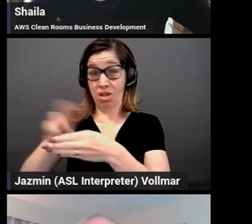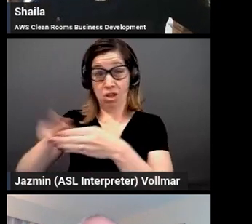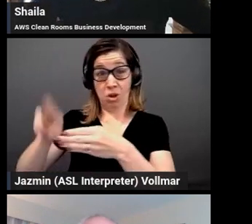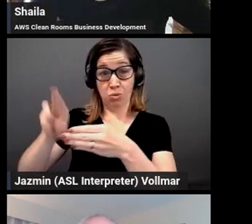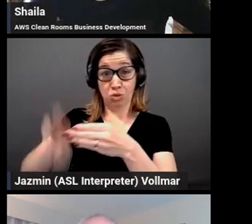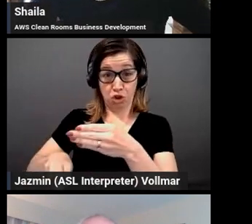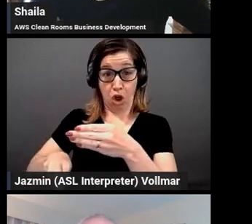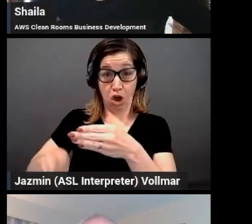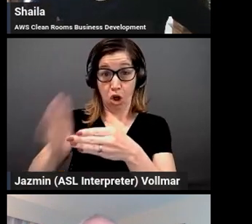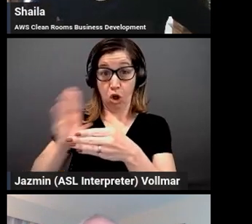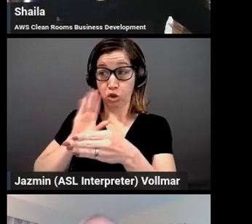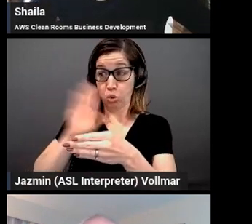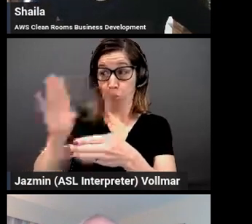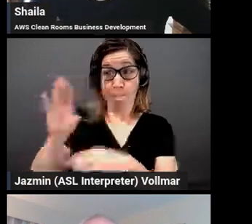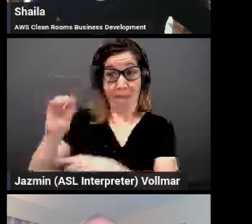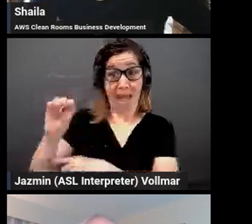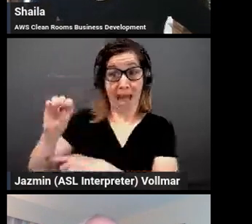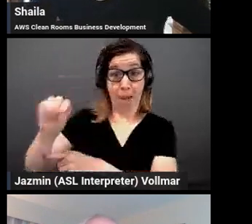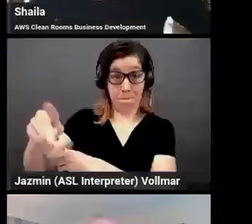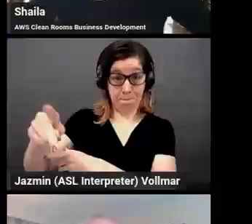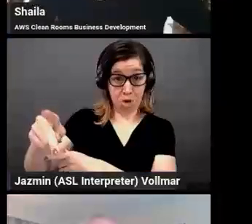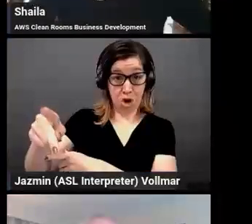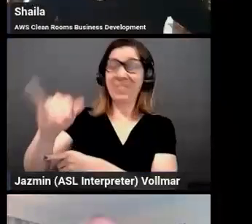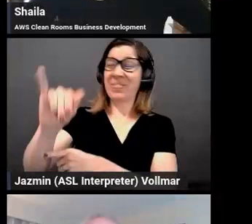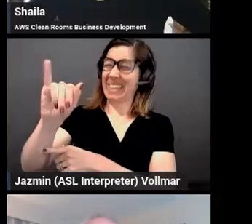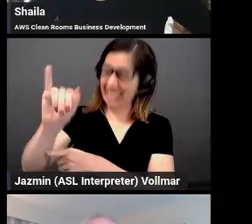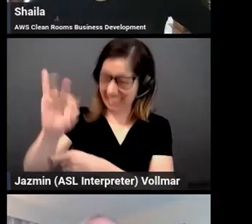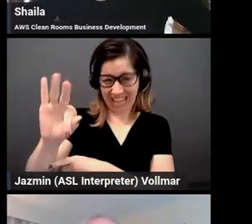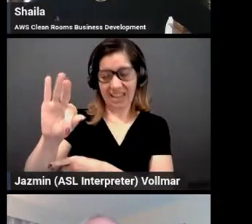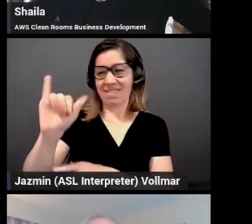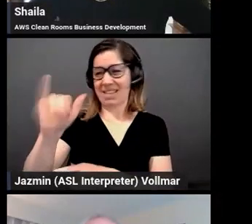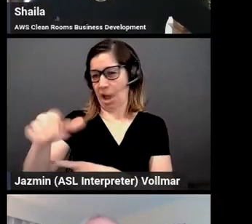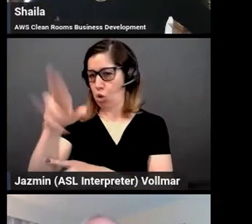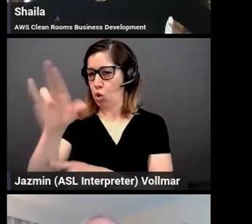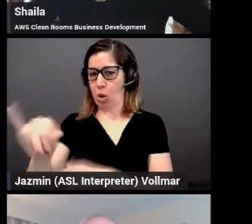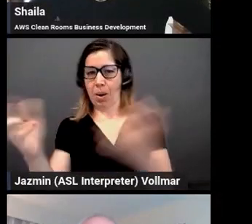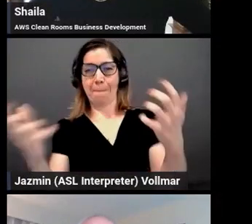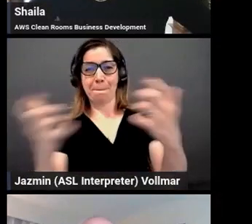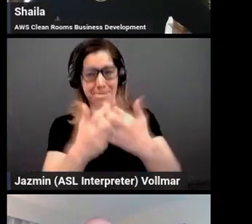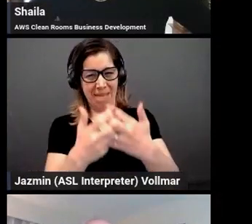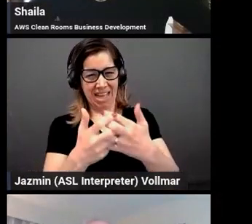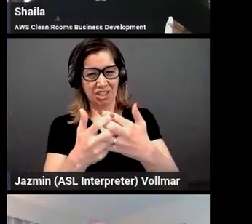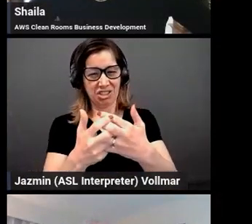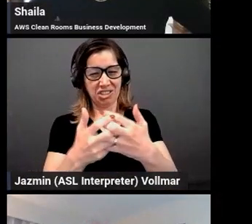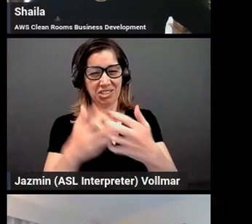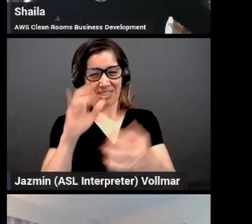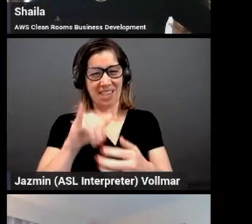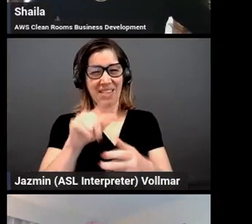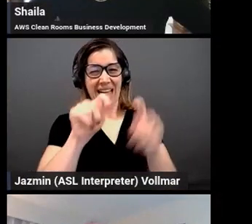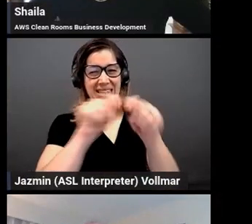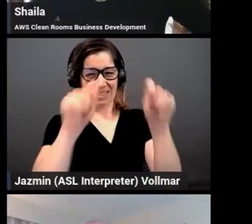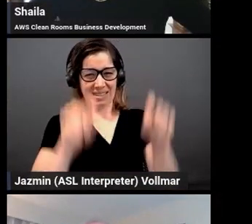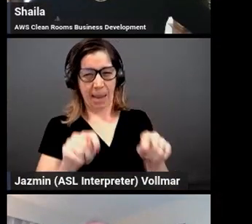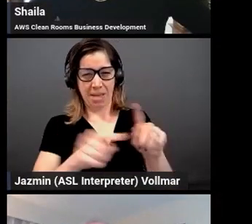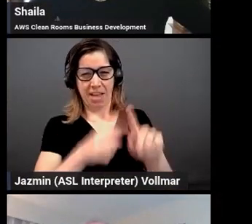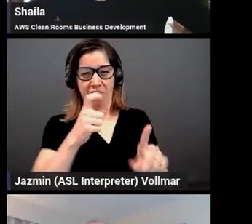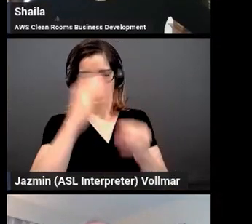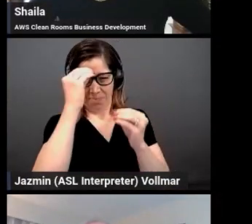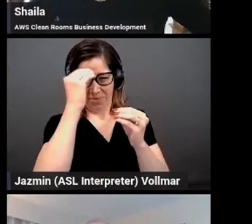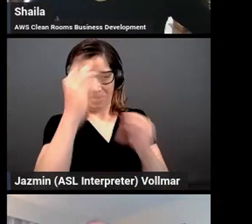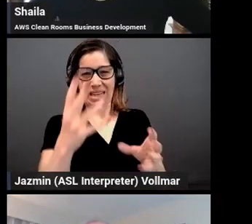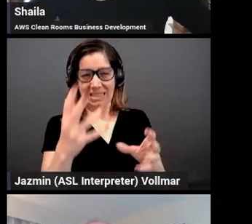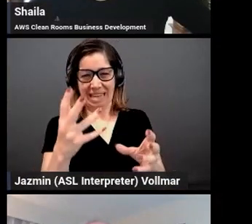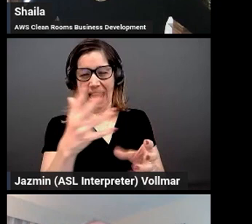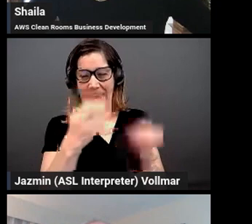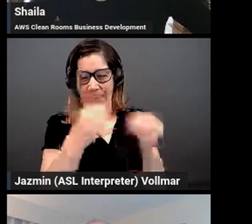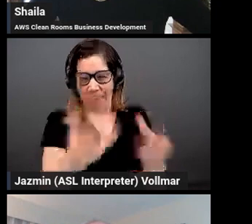outputted if the query matches the template that each of the data providers, enforced on their data set.